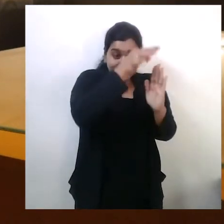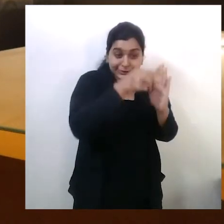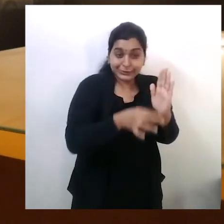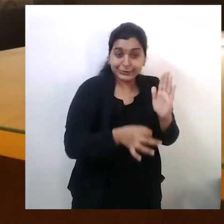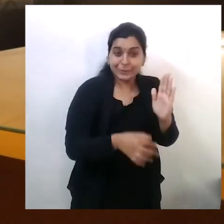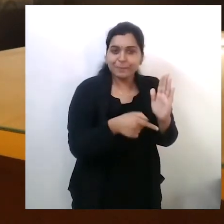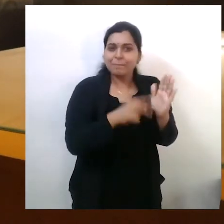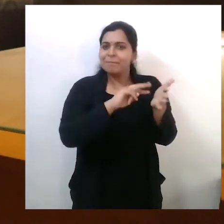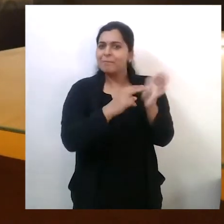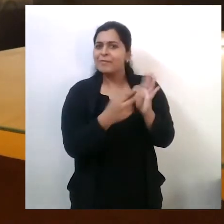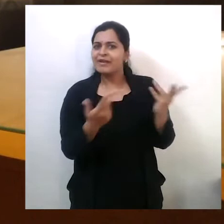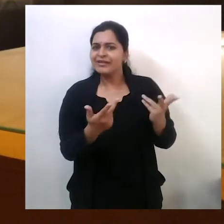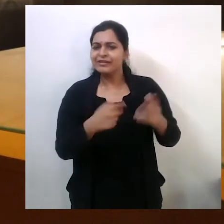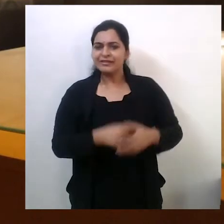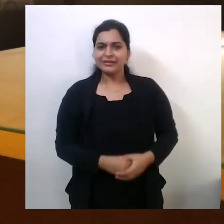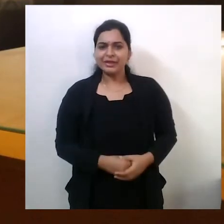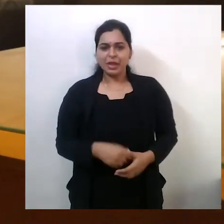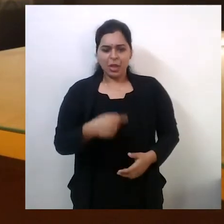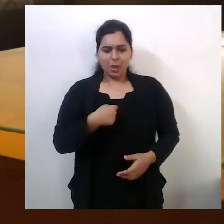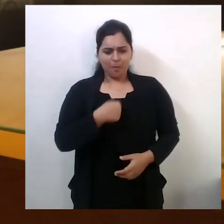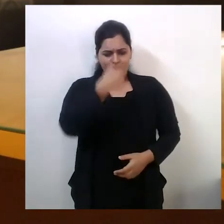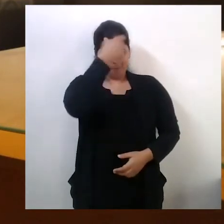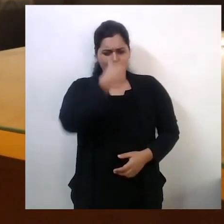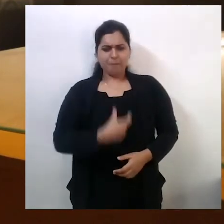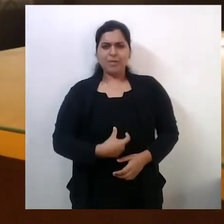But at a deeper level, it is the